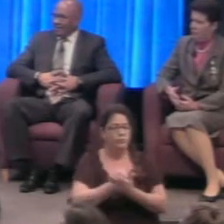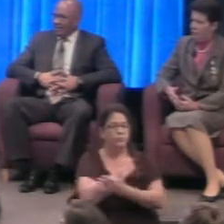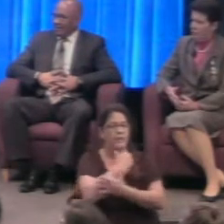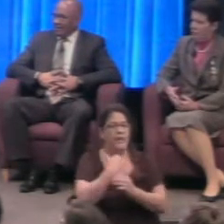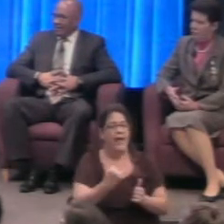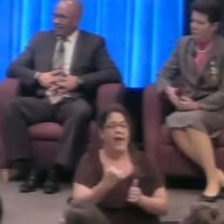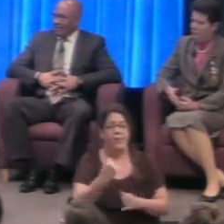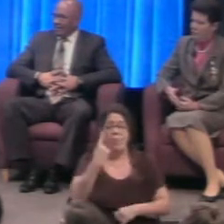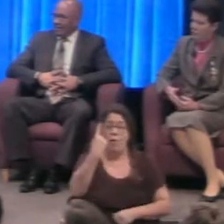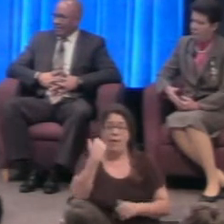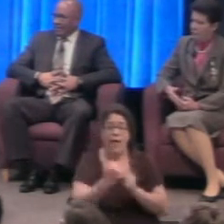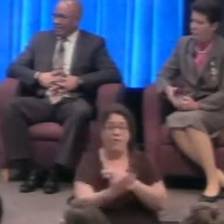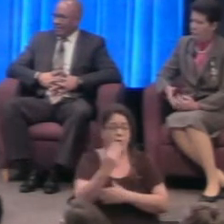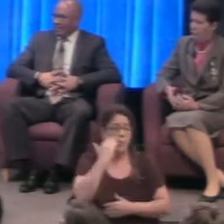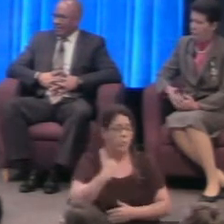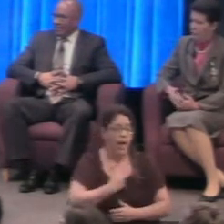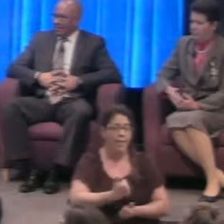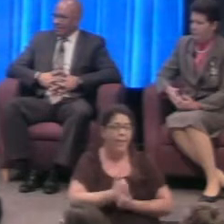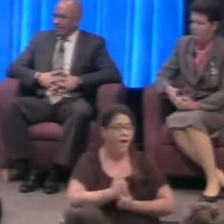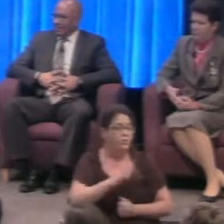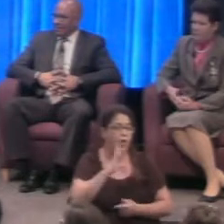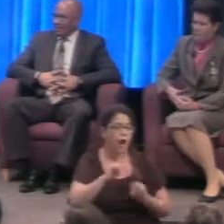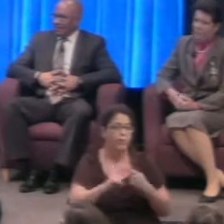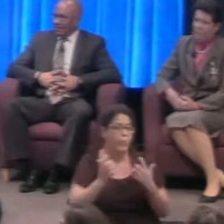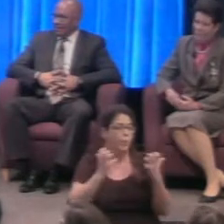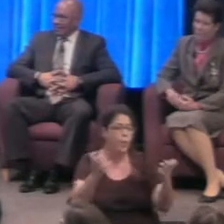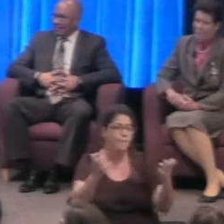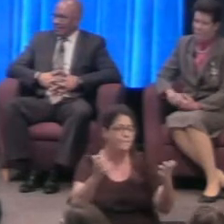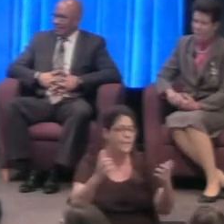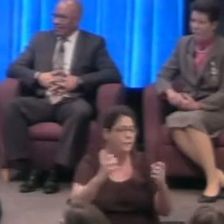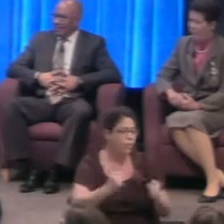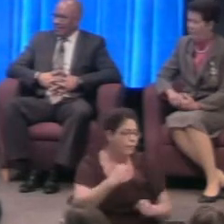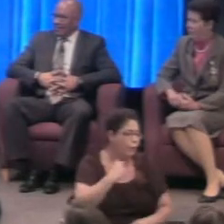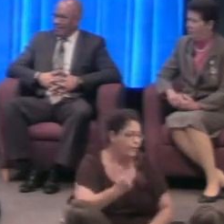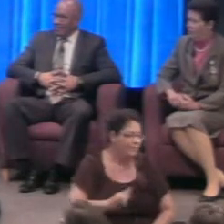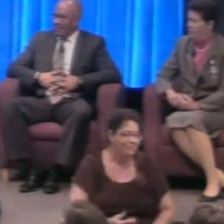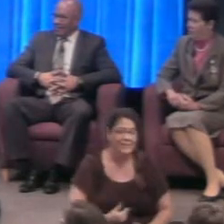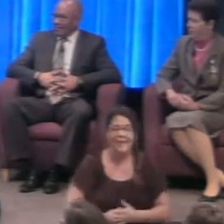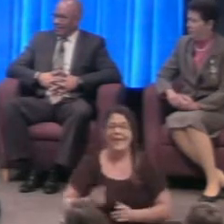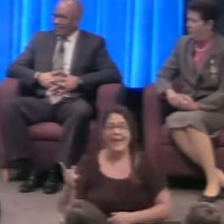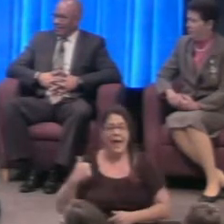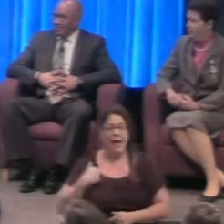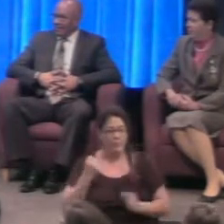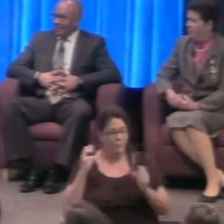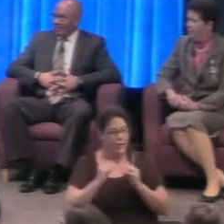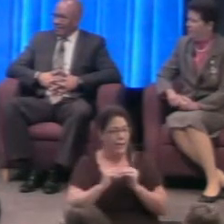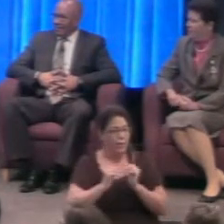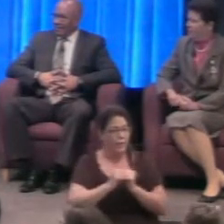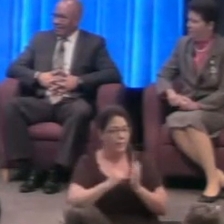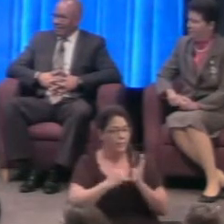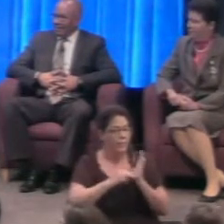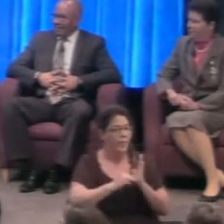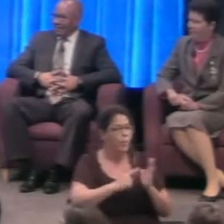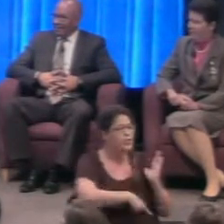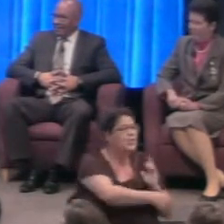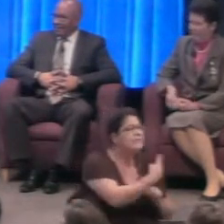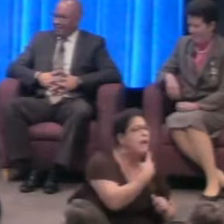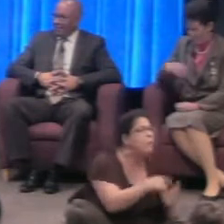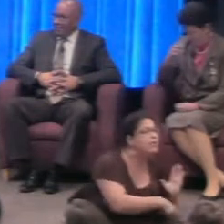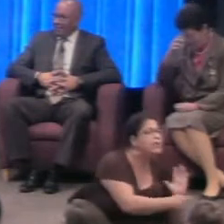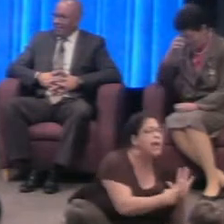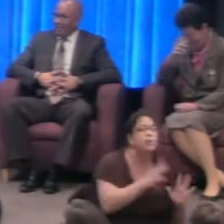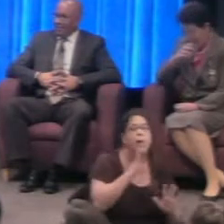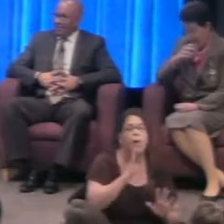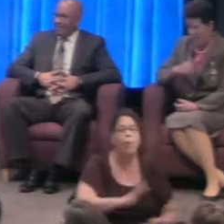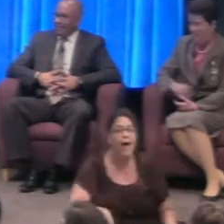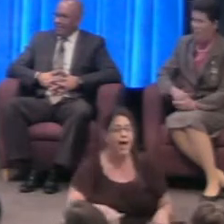One, everybody knows I love to talk to the room, so there was a lot of times where I was in meetings with Ms. Miller, I was going, what did she say? What did she say?